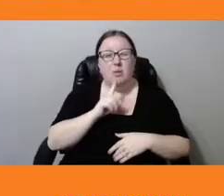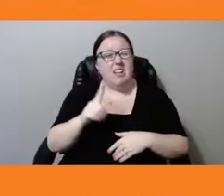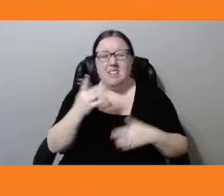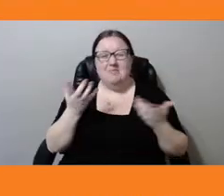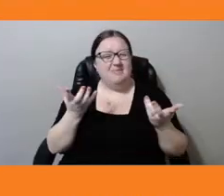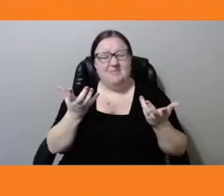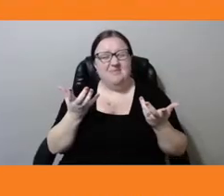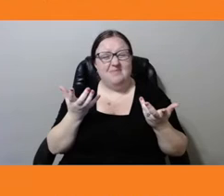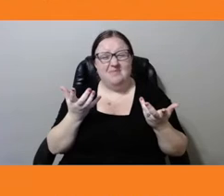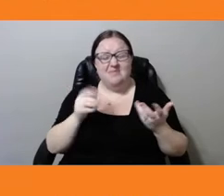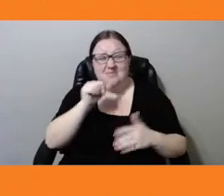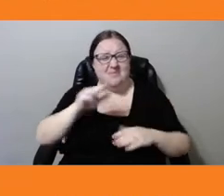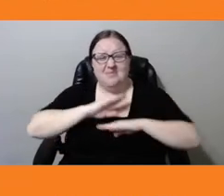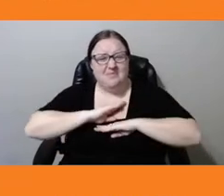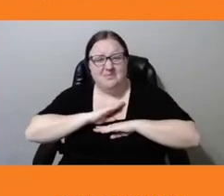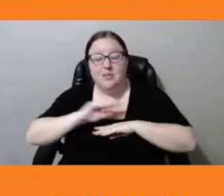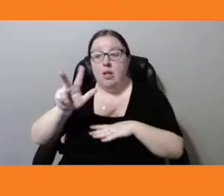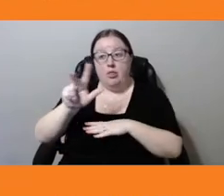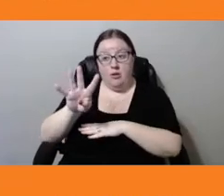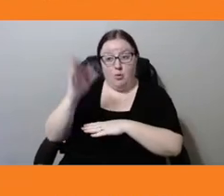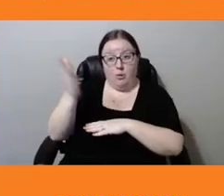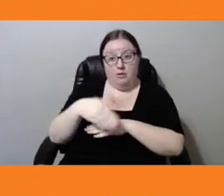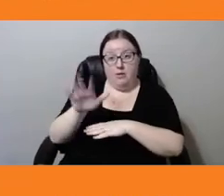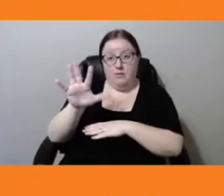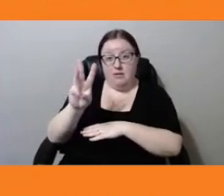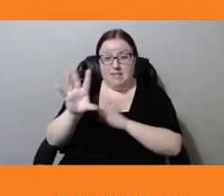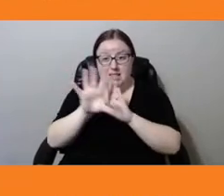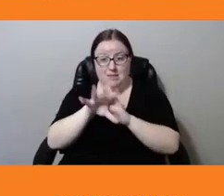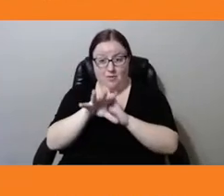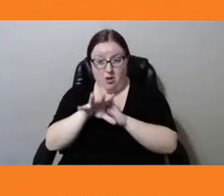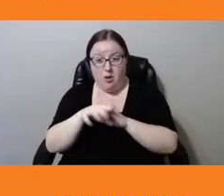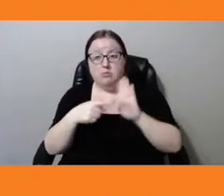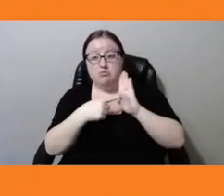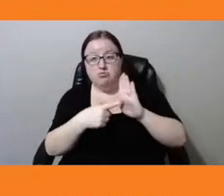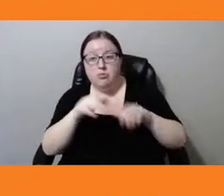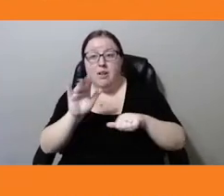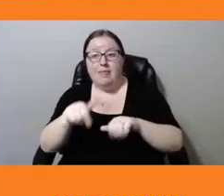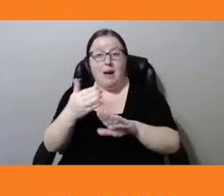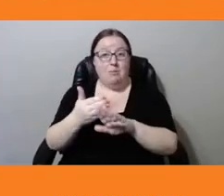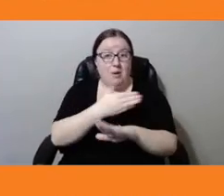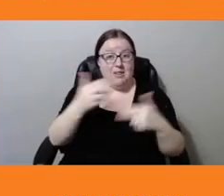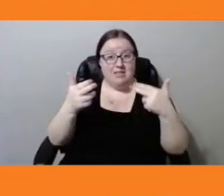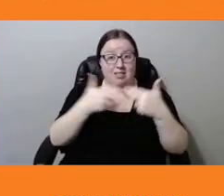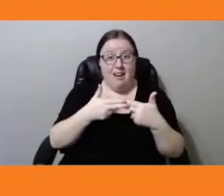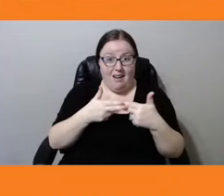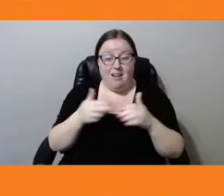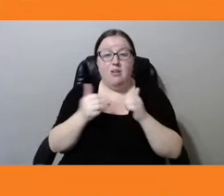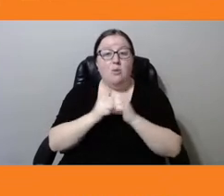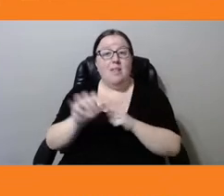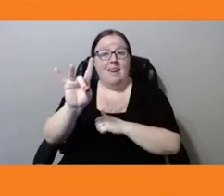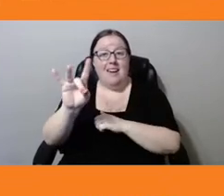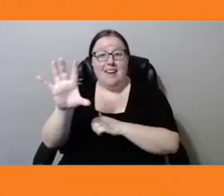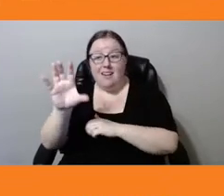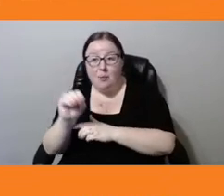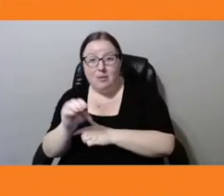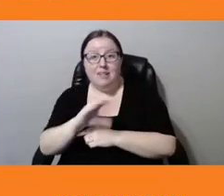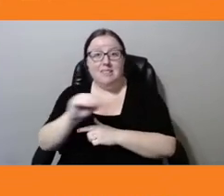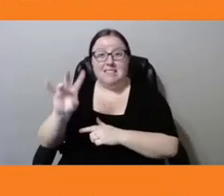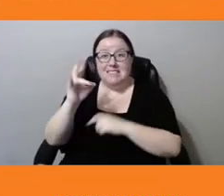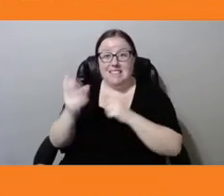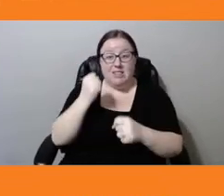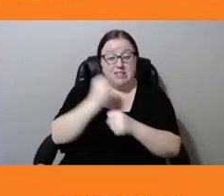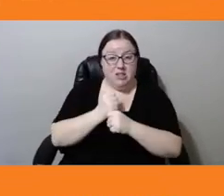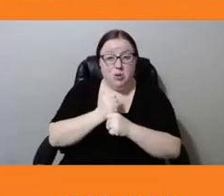upsetting. 34 out of the 56 film slates represented on that previous slide across 8 companies and